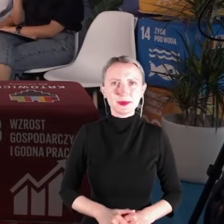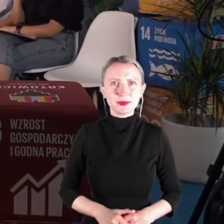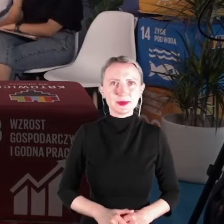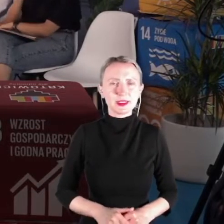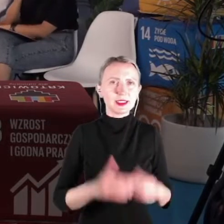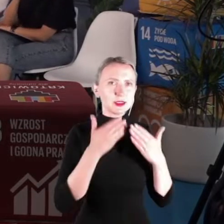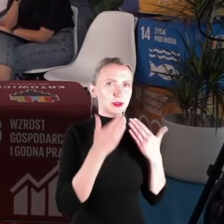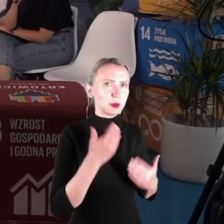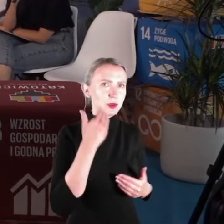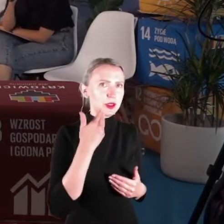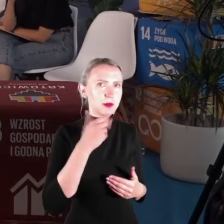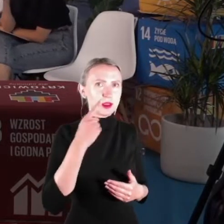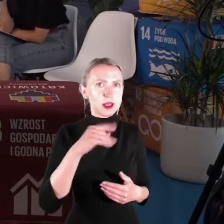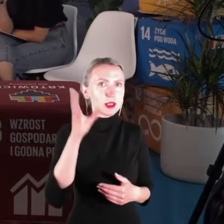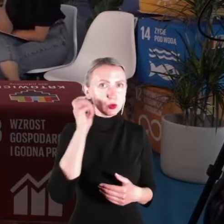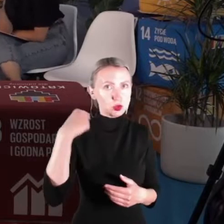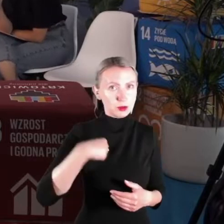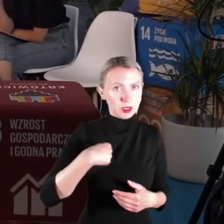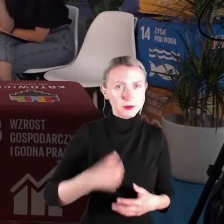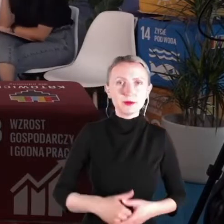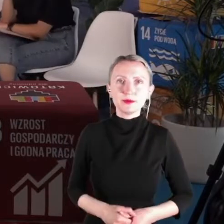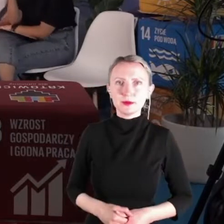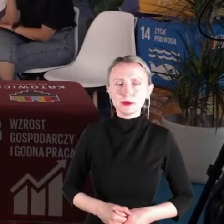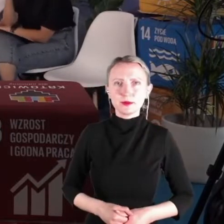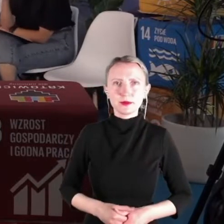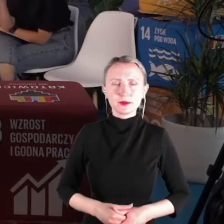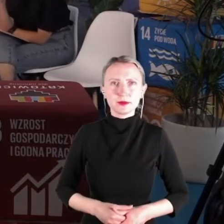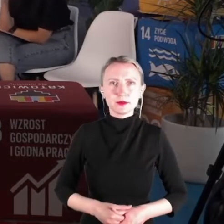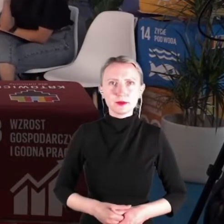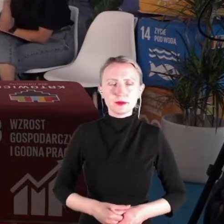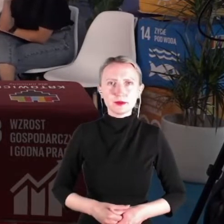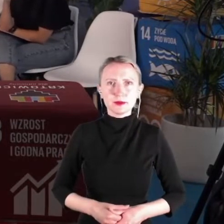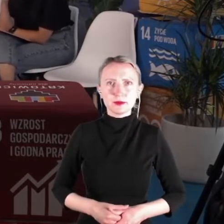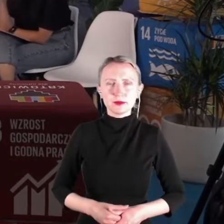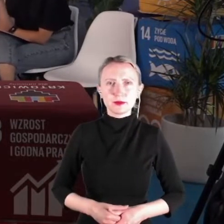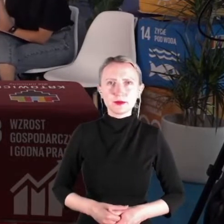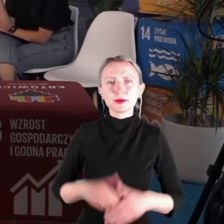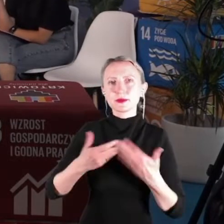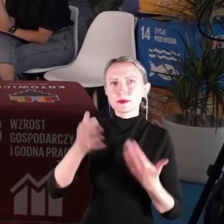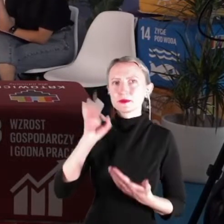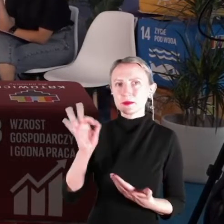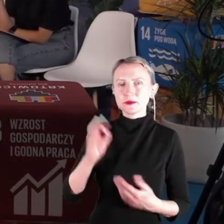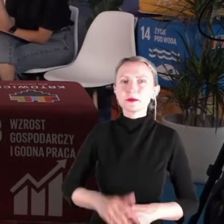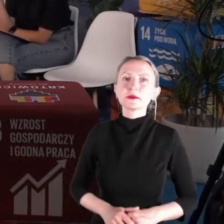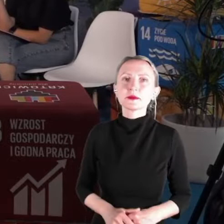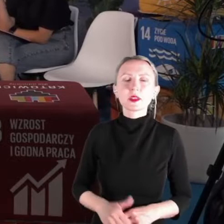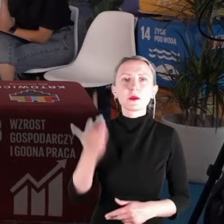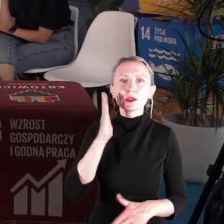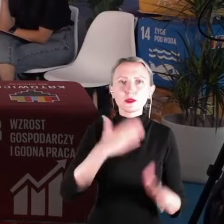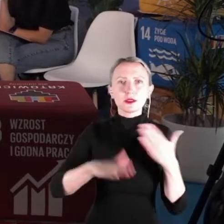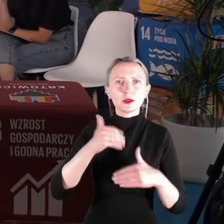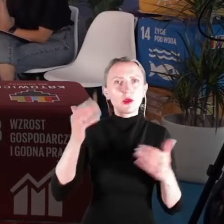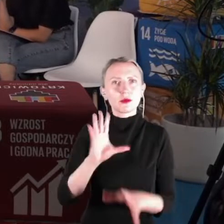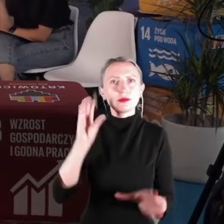Thank you, Magda. Okay. Can you hear me? So, good afternoon. I'm really happy to be here and to be hosting